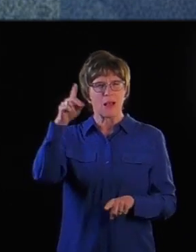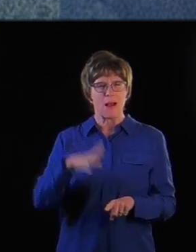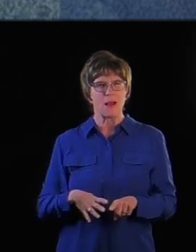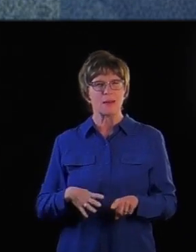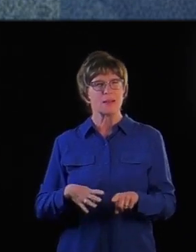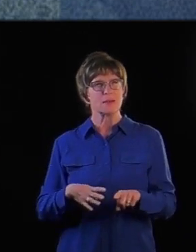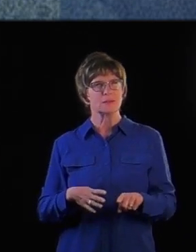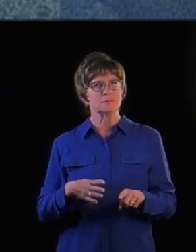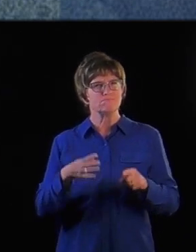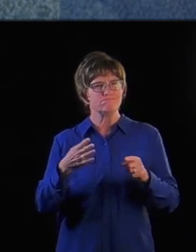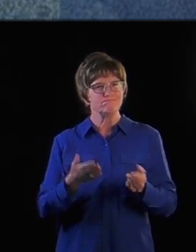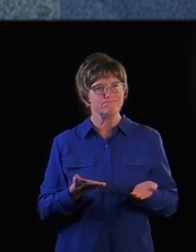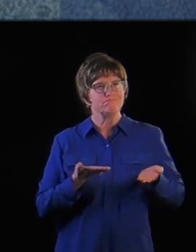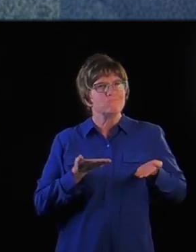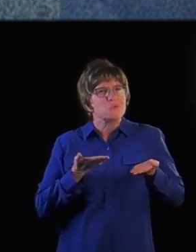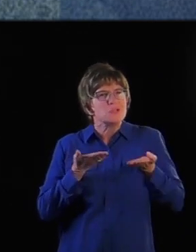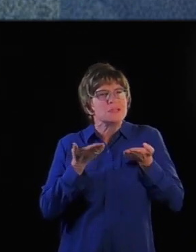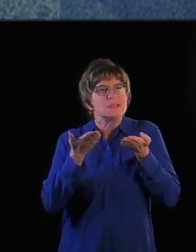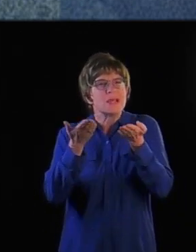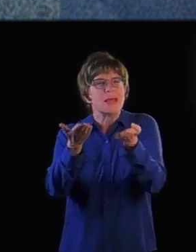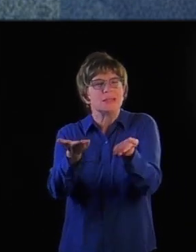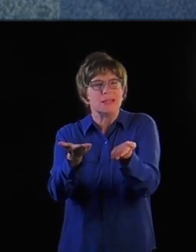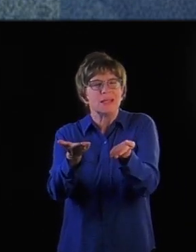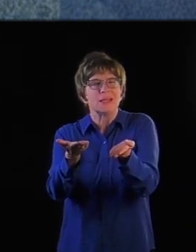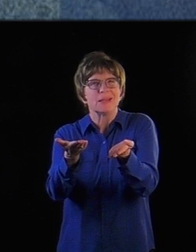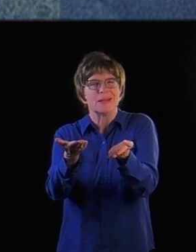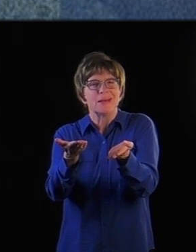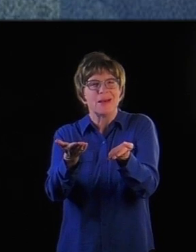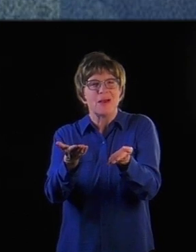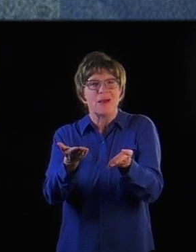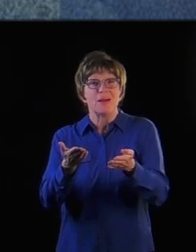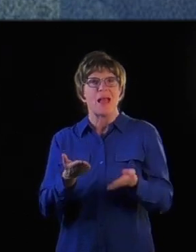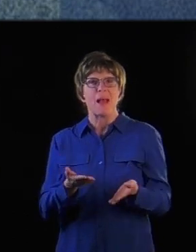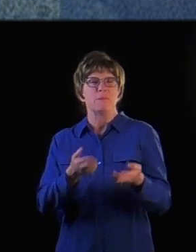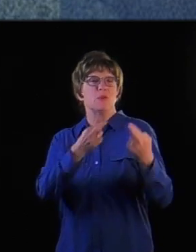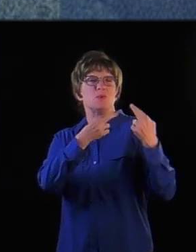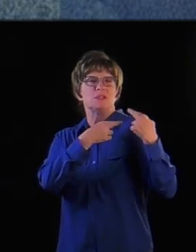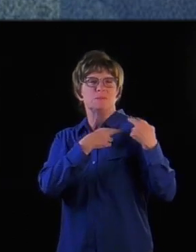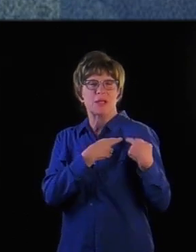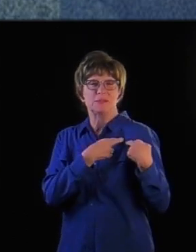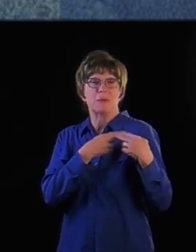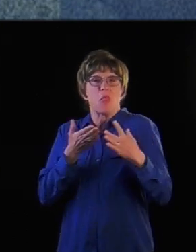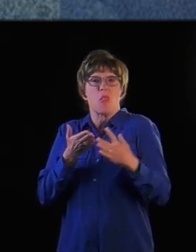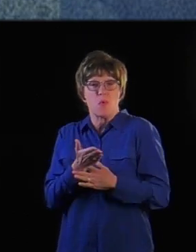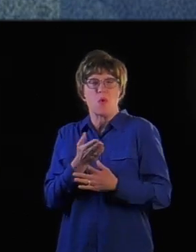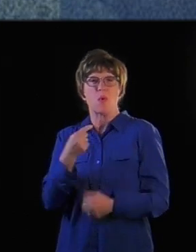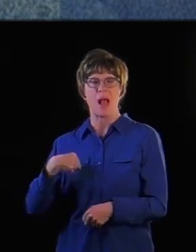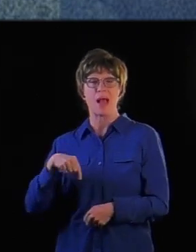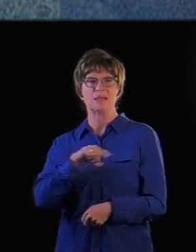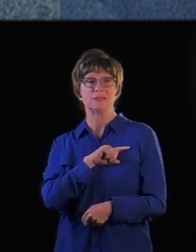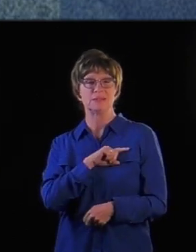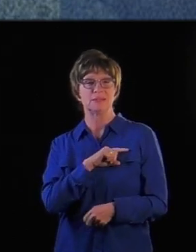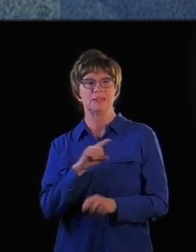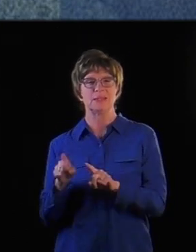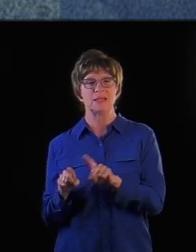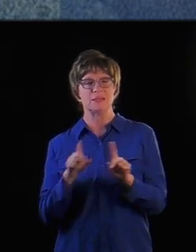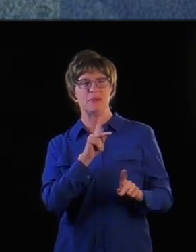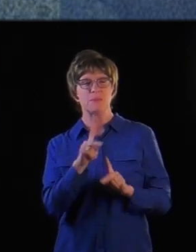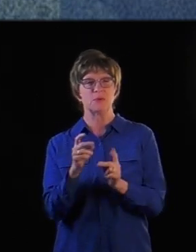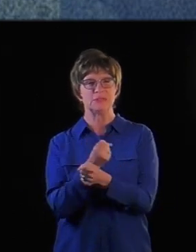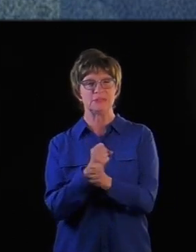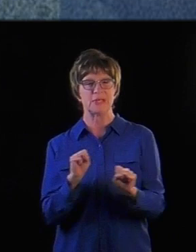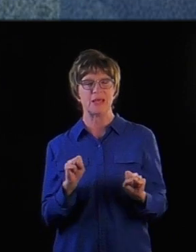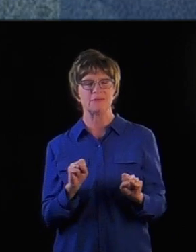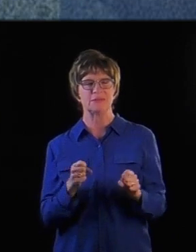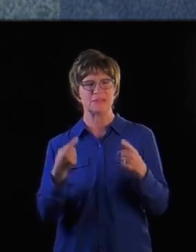us. Yes, he is putting the responsibility on us. that as people are saved, it's happening because